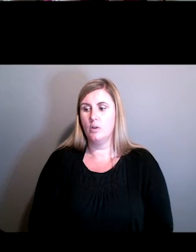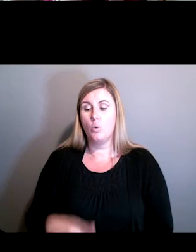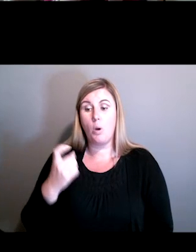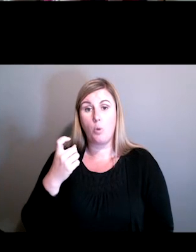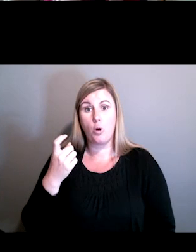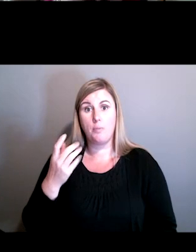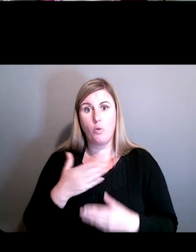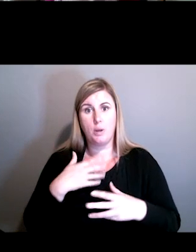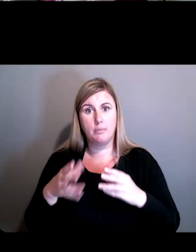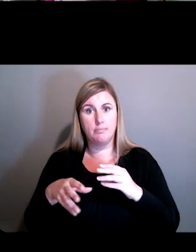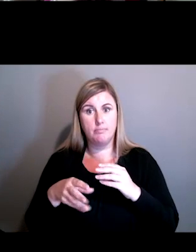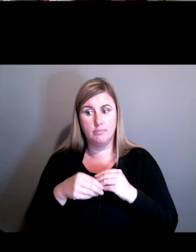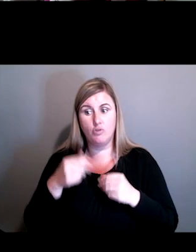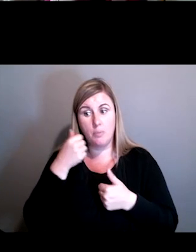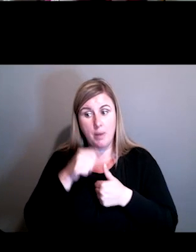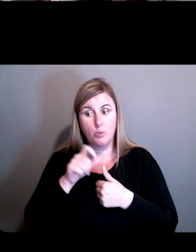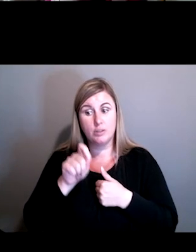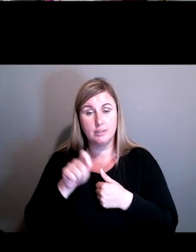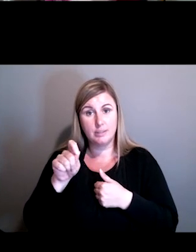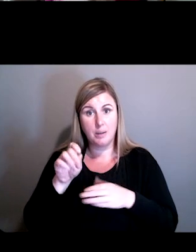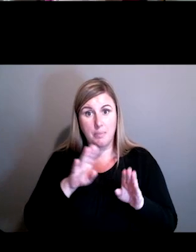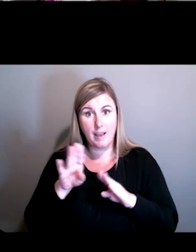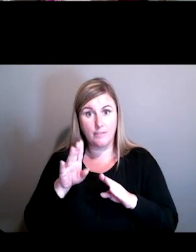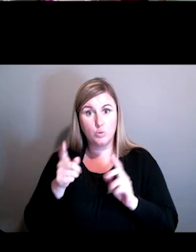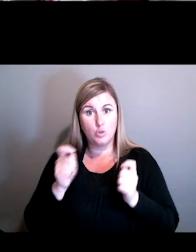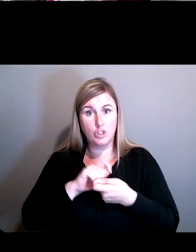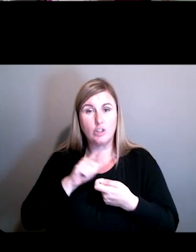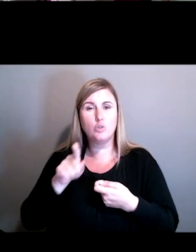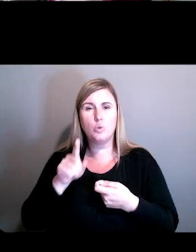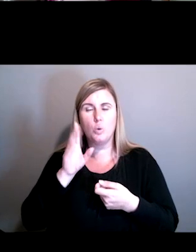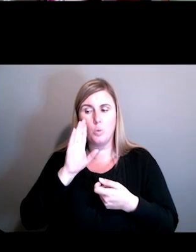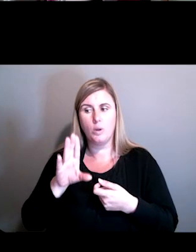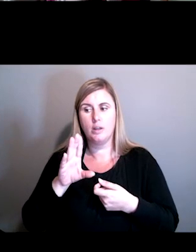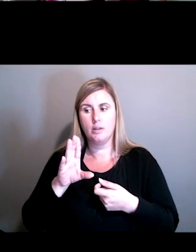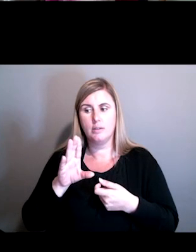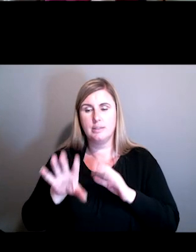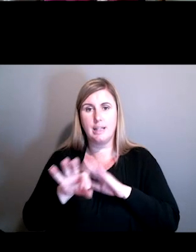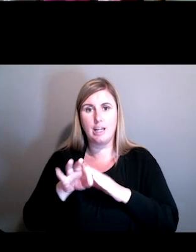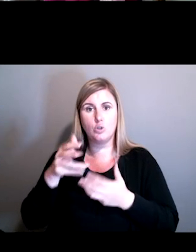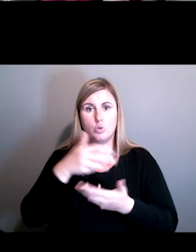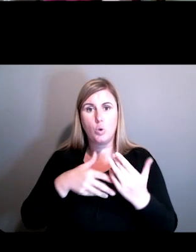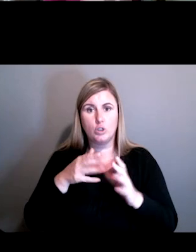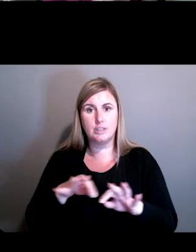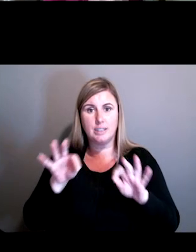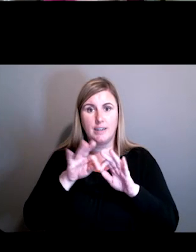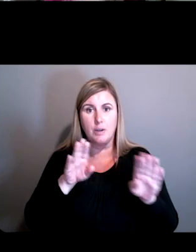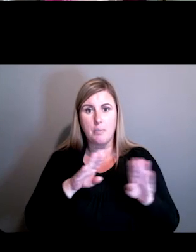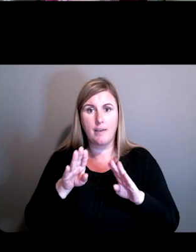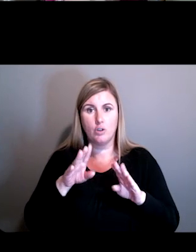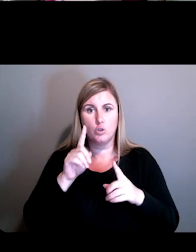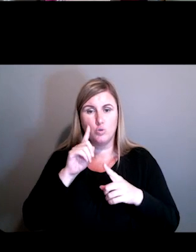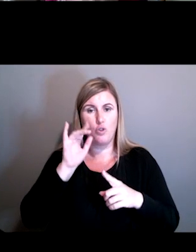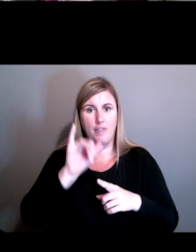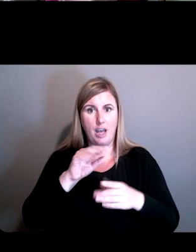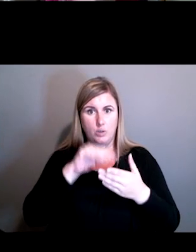selecting behaviors to change, that you are going to select socially significant behaviors to that student. Behaviors that may